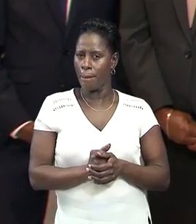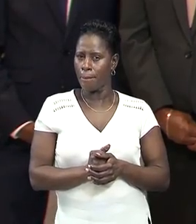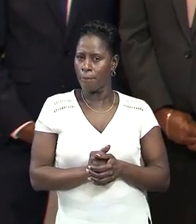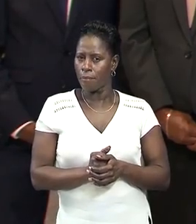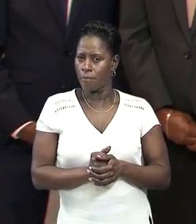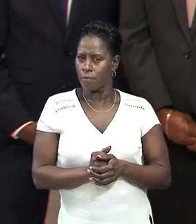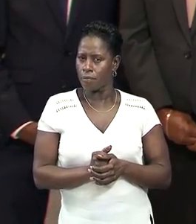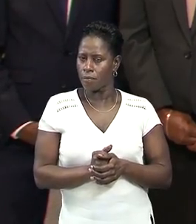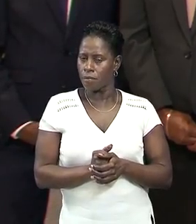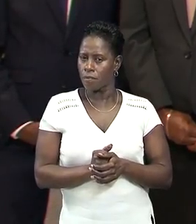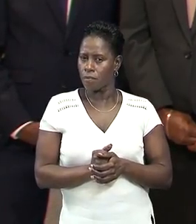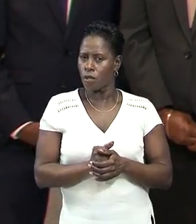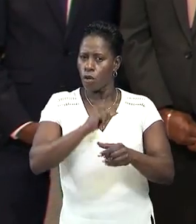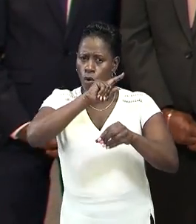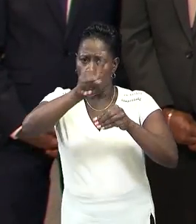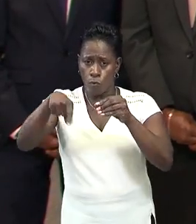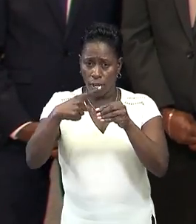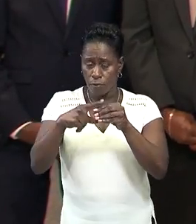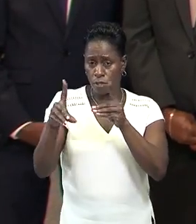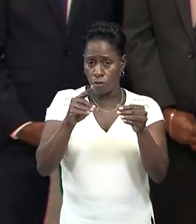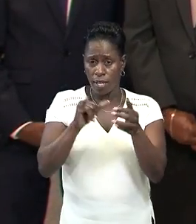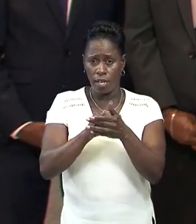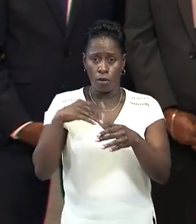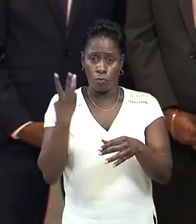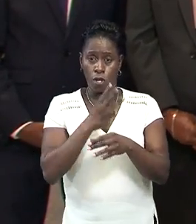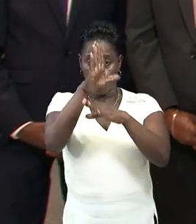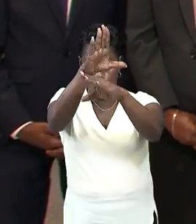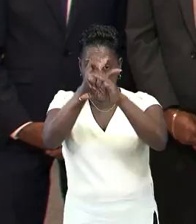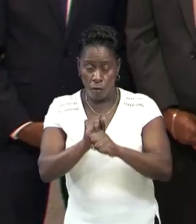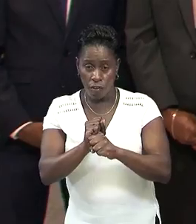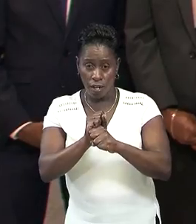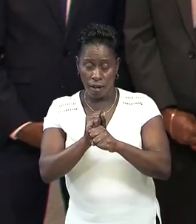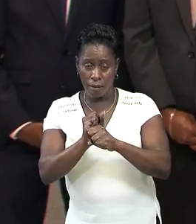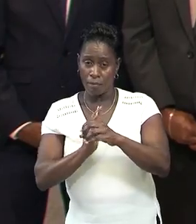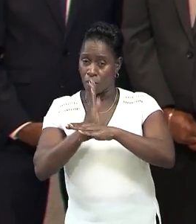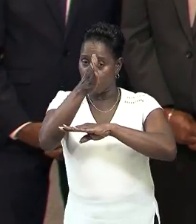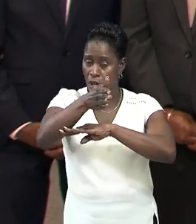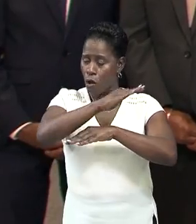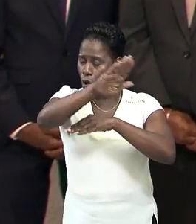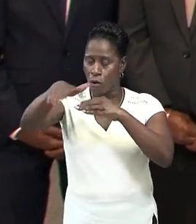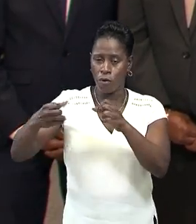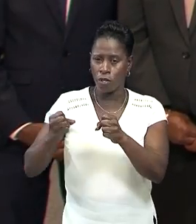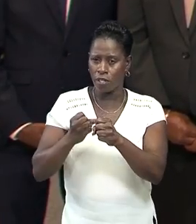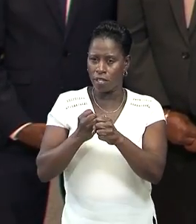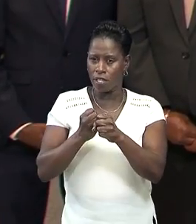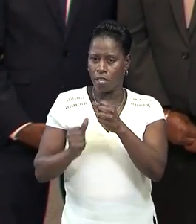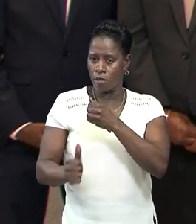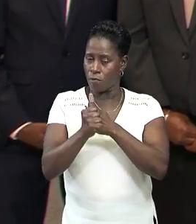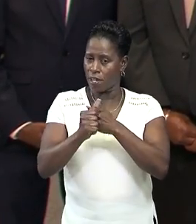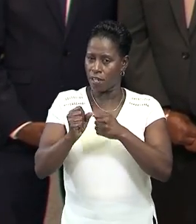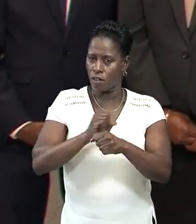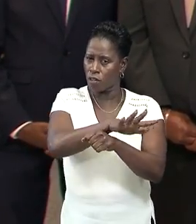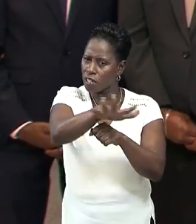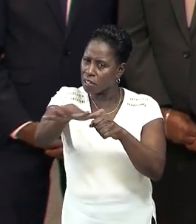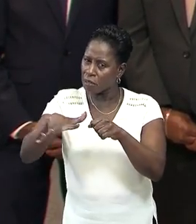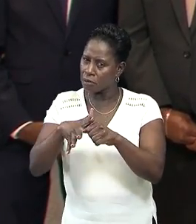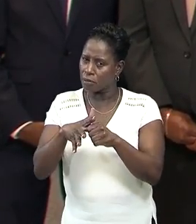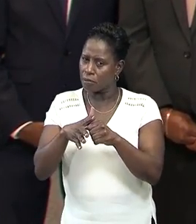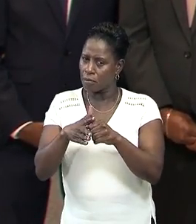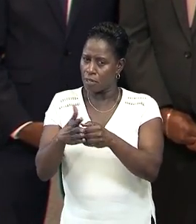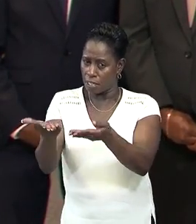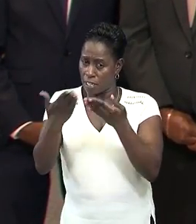It is in doing so that we shall overcome any threat that COVID-19 could potentially pose to us as a